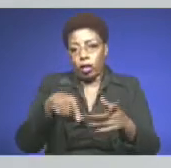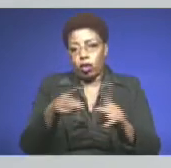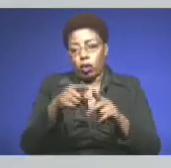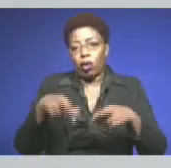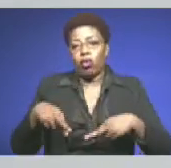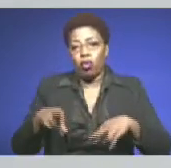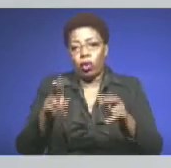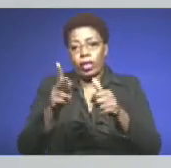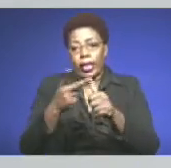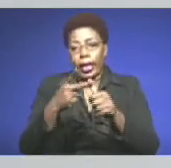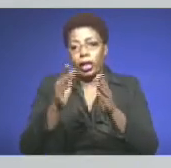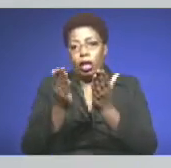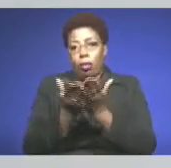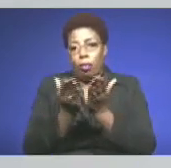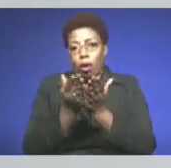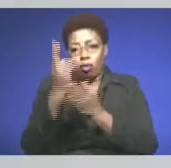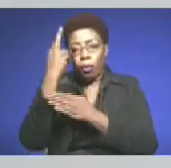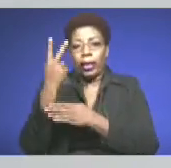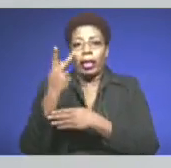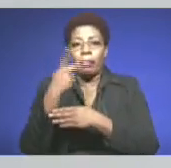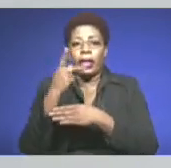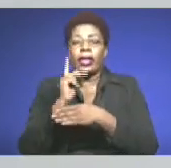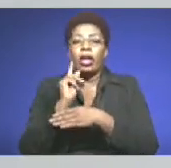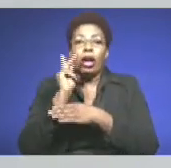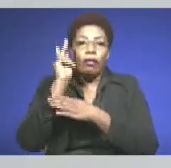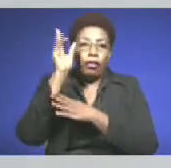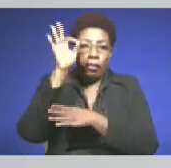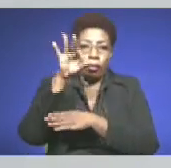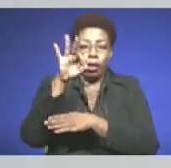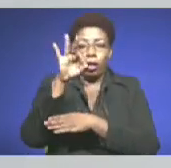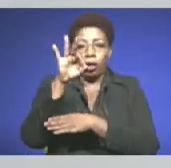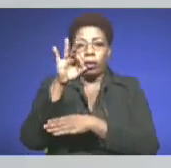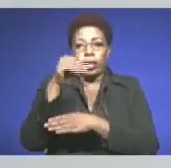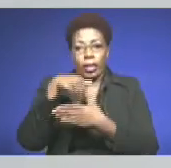The second book in the series, Roman and the Pink Flamingos, is already in production.